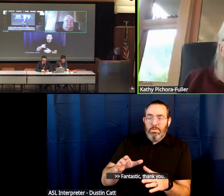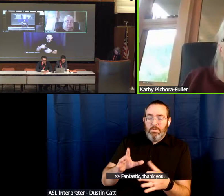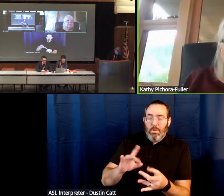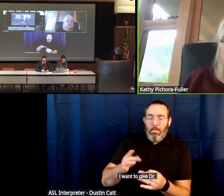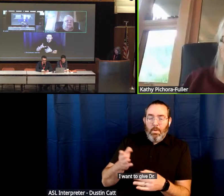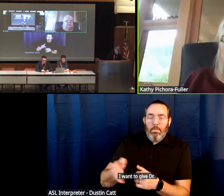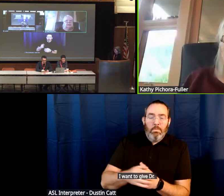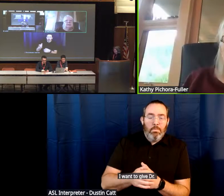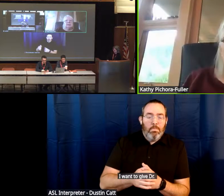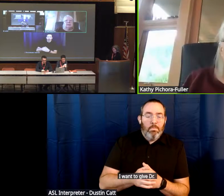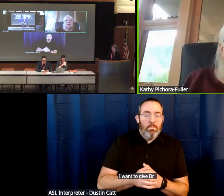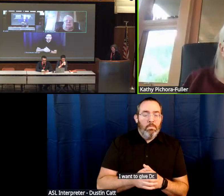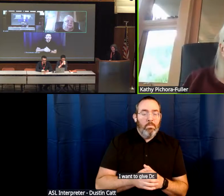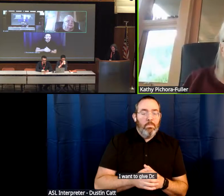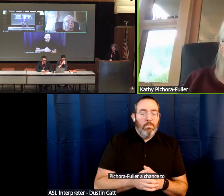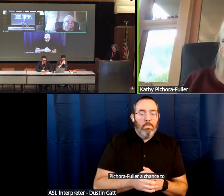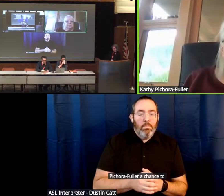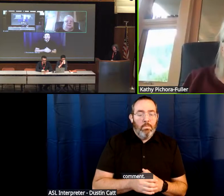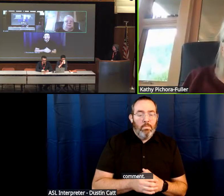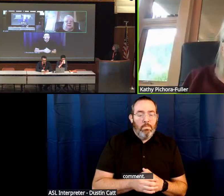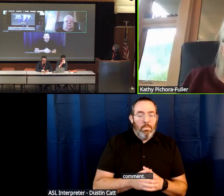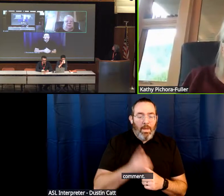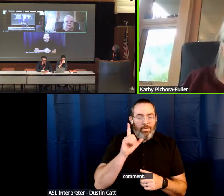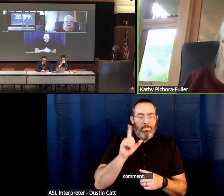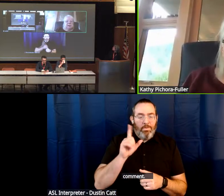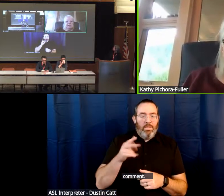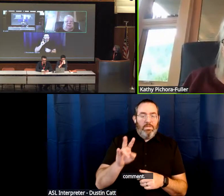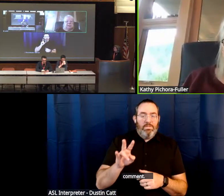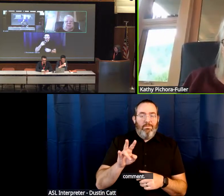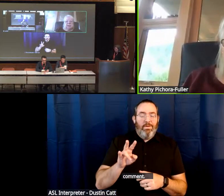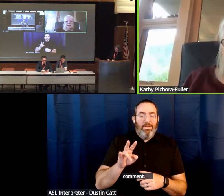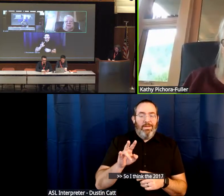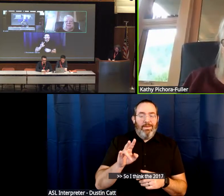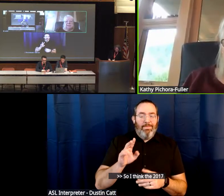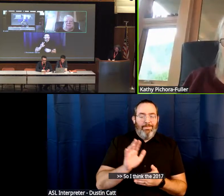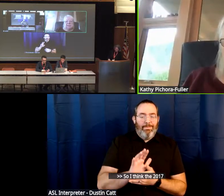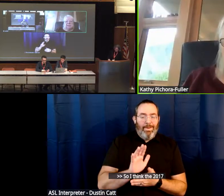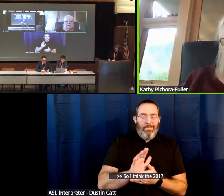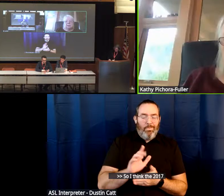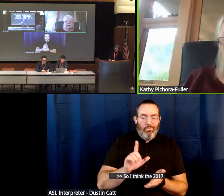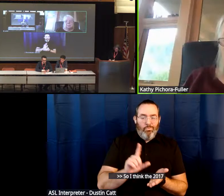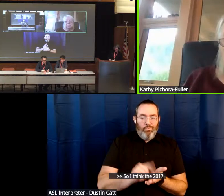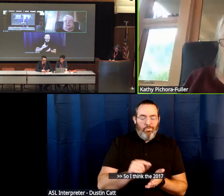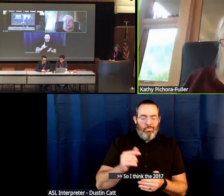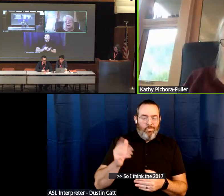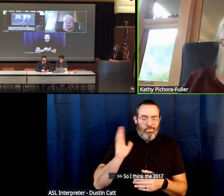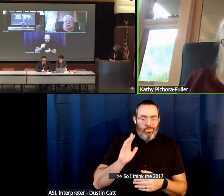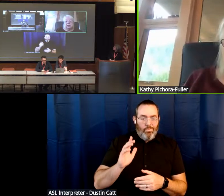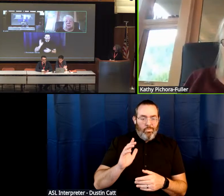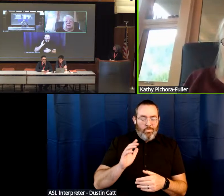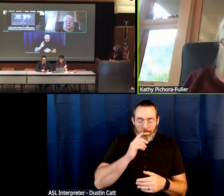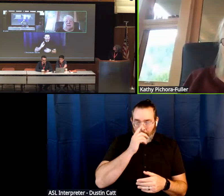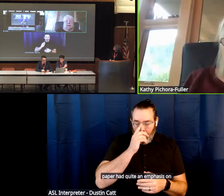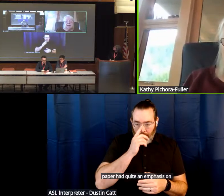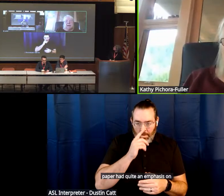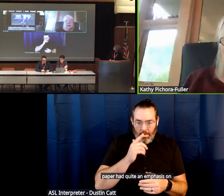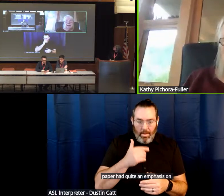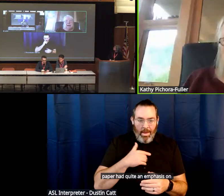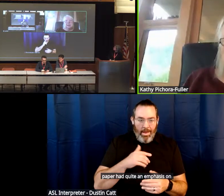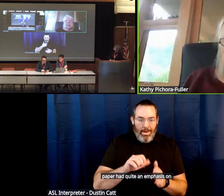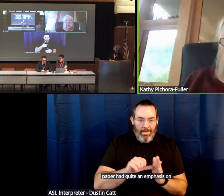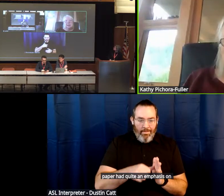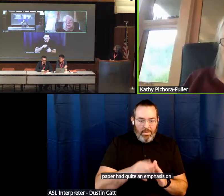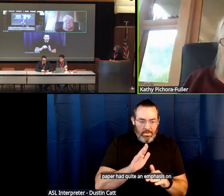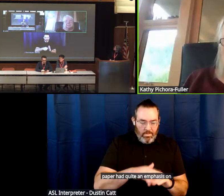I think the 2017 paper had quite an emphasis on biological and in